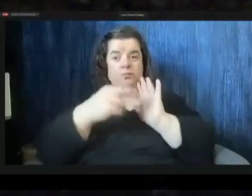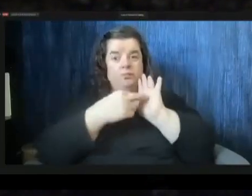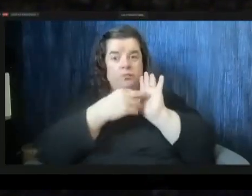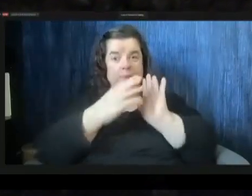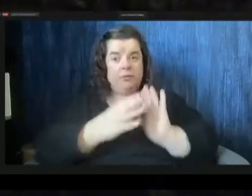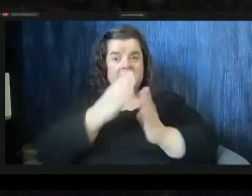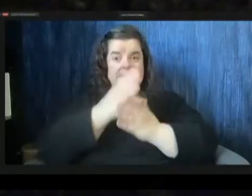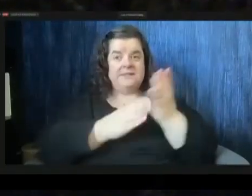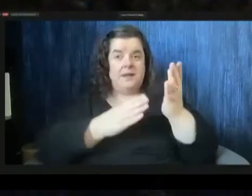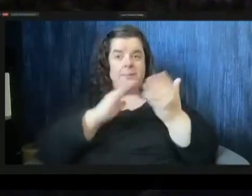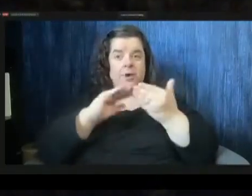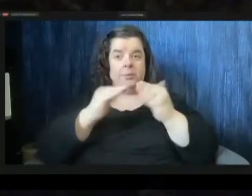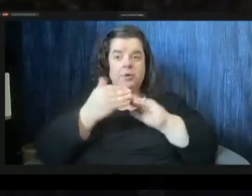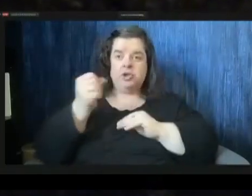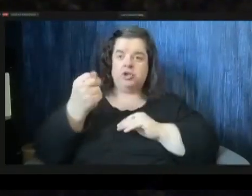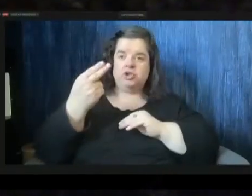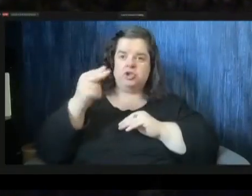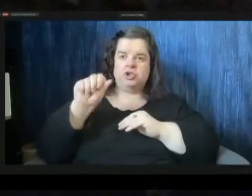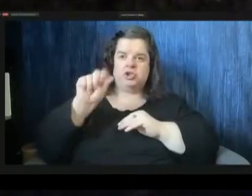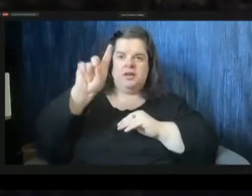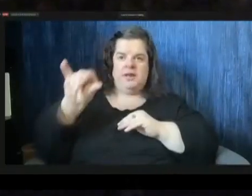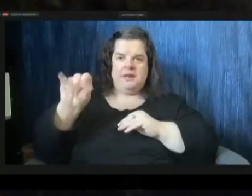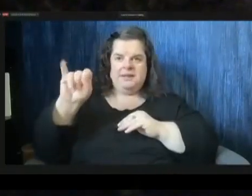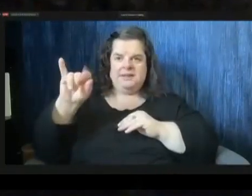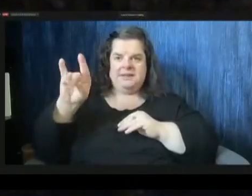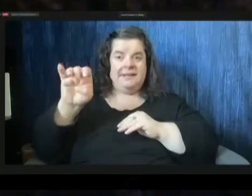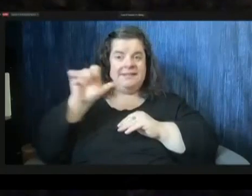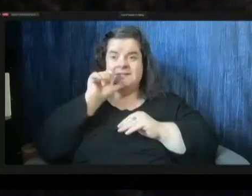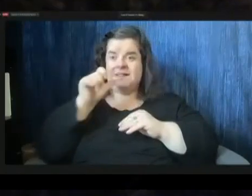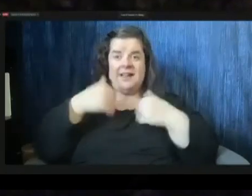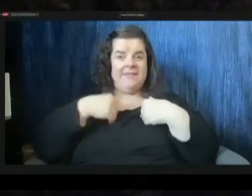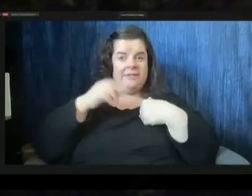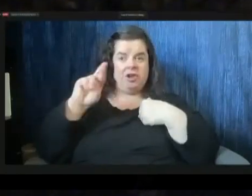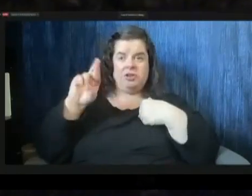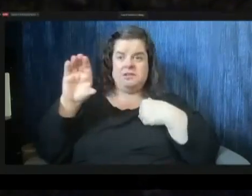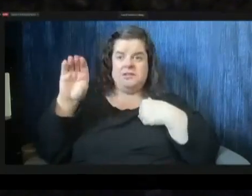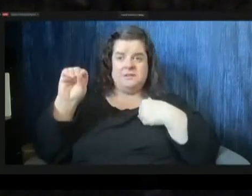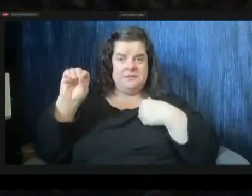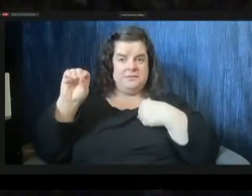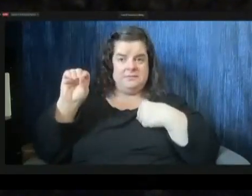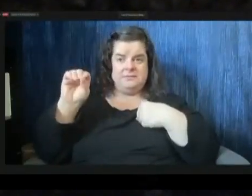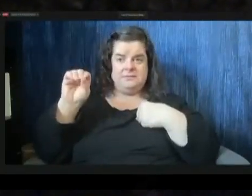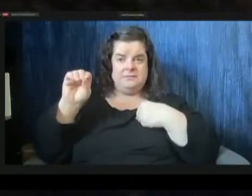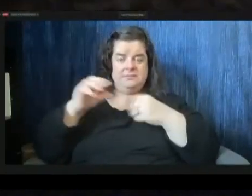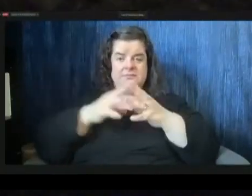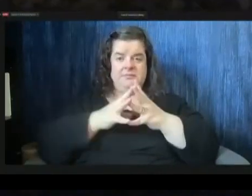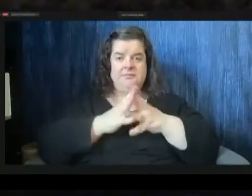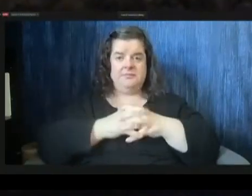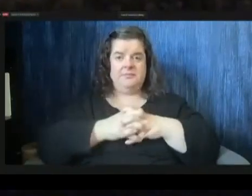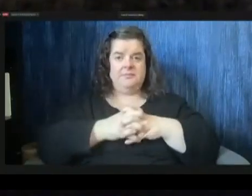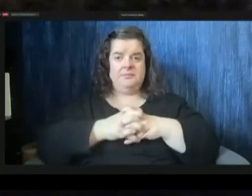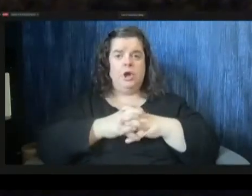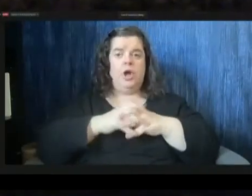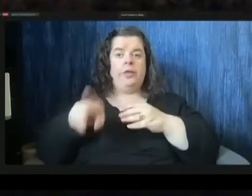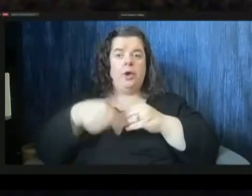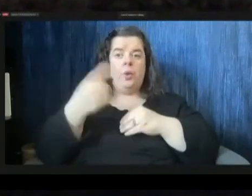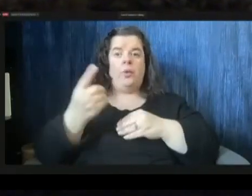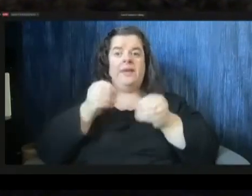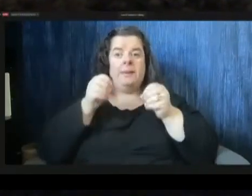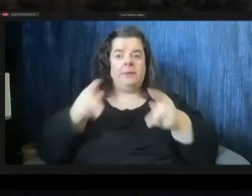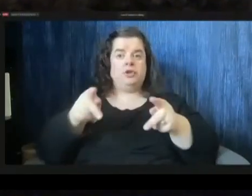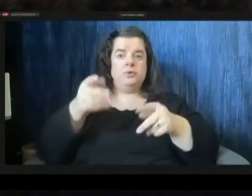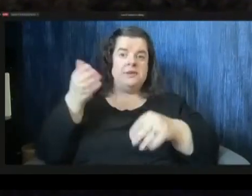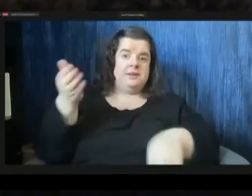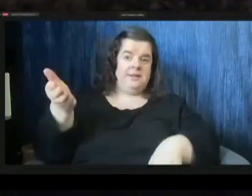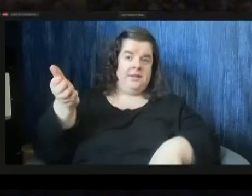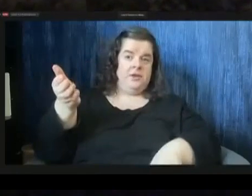like Shadyside that does not have an RCO, and the only opportunity there